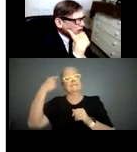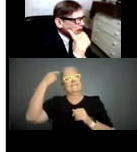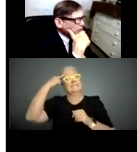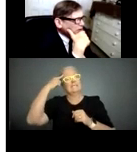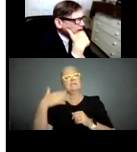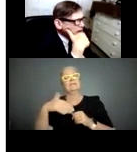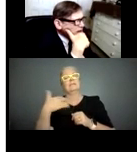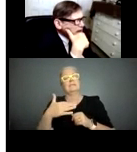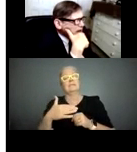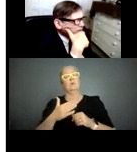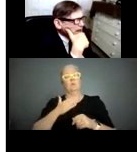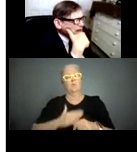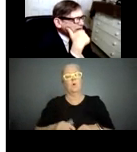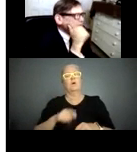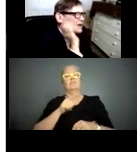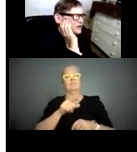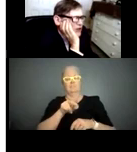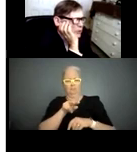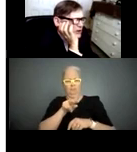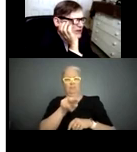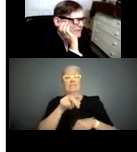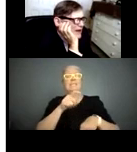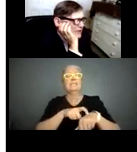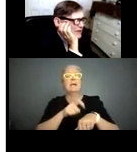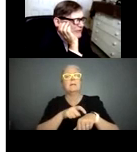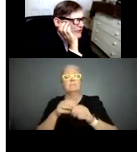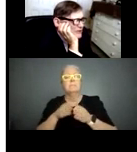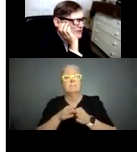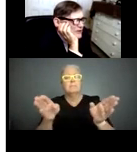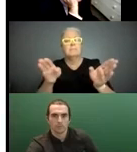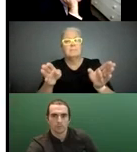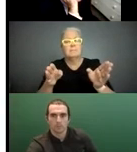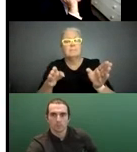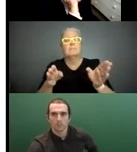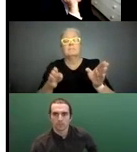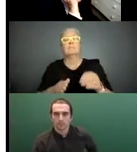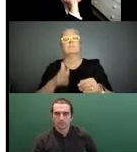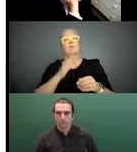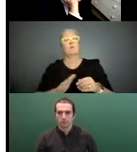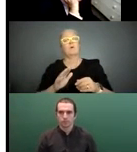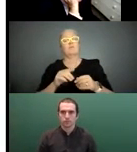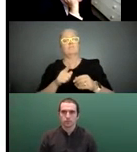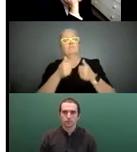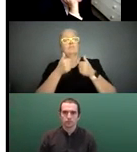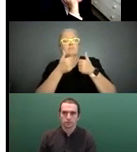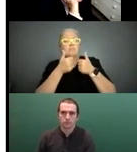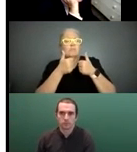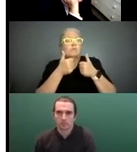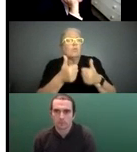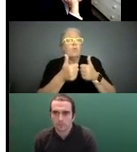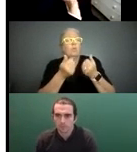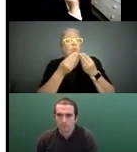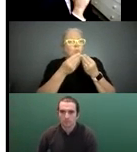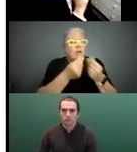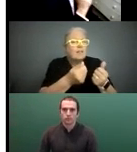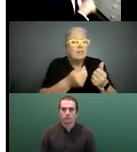child empowerment. And that includes equality and valuing difference, identifying barriers, finding